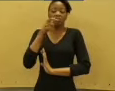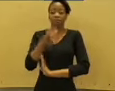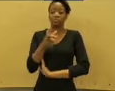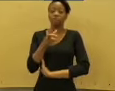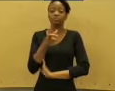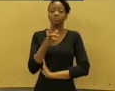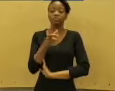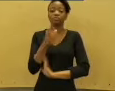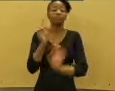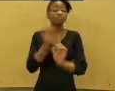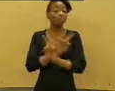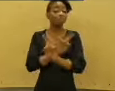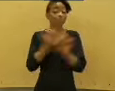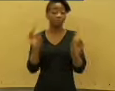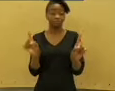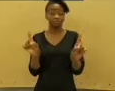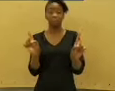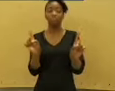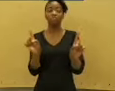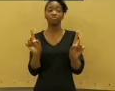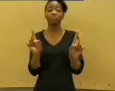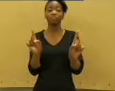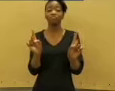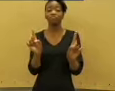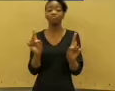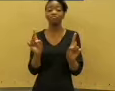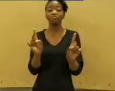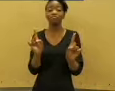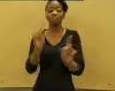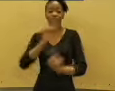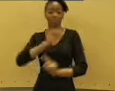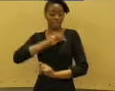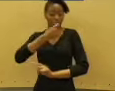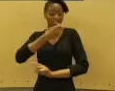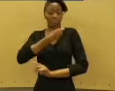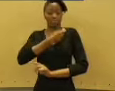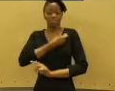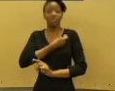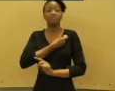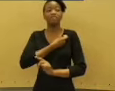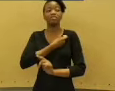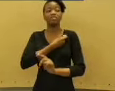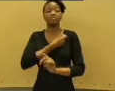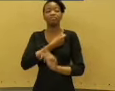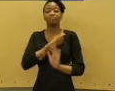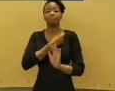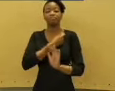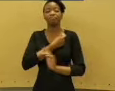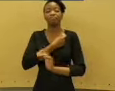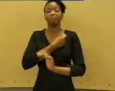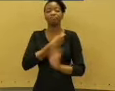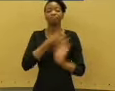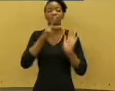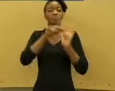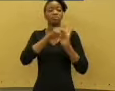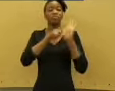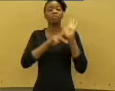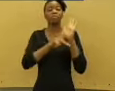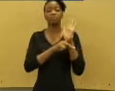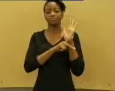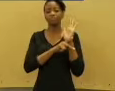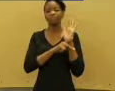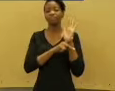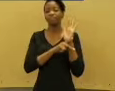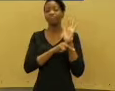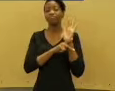But also with regards to the trans protocol, I think that, you know, it's the